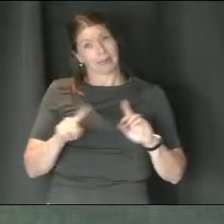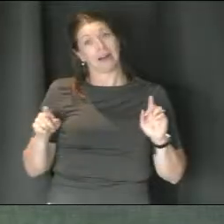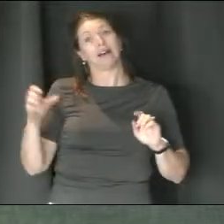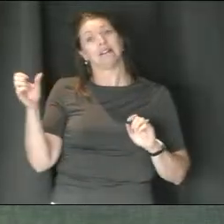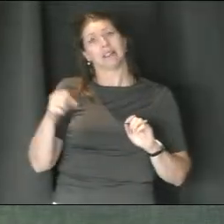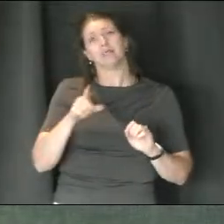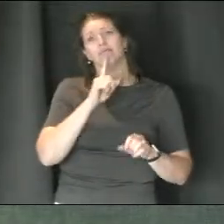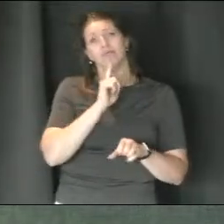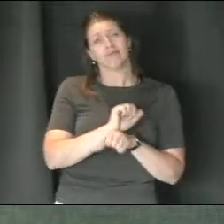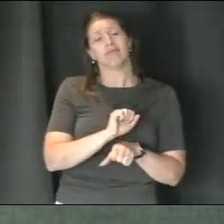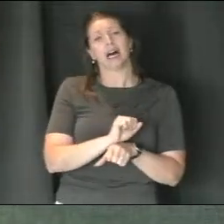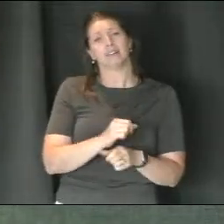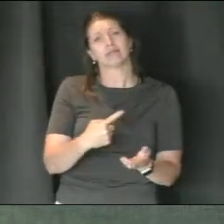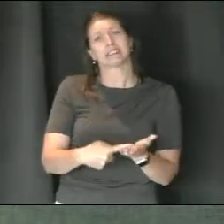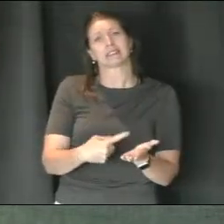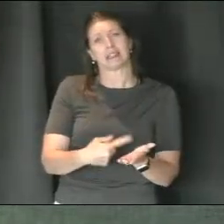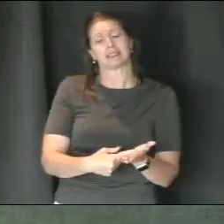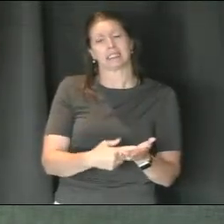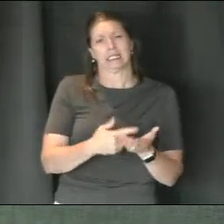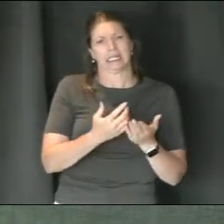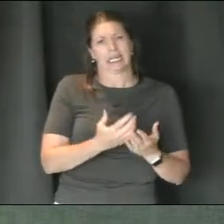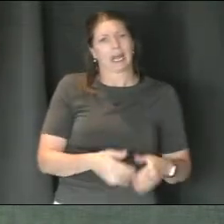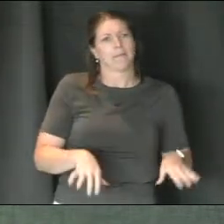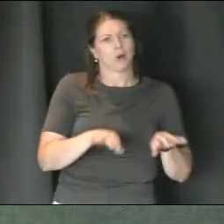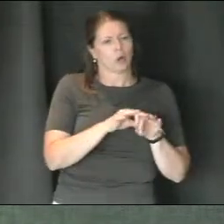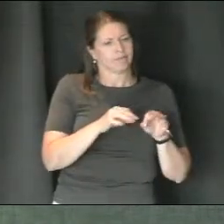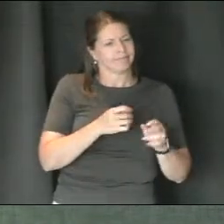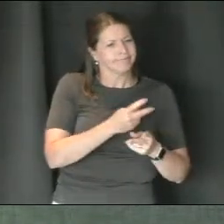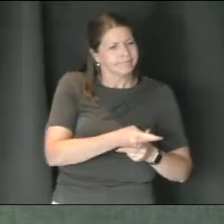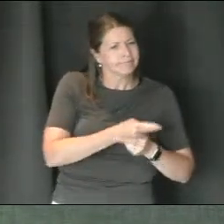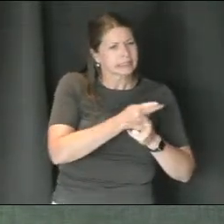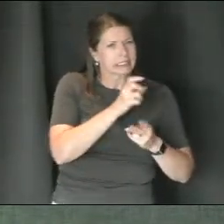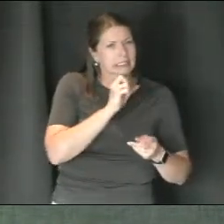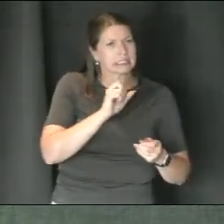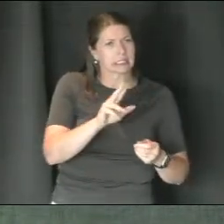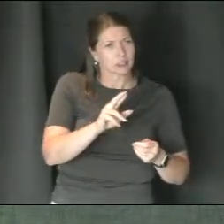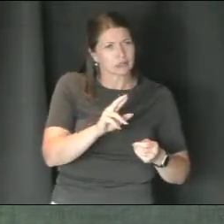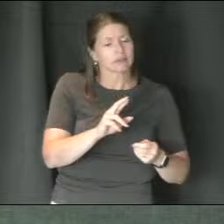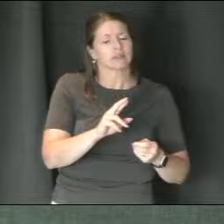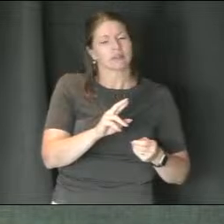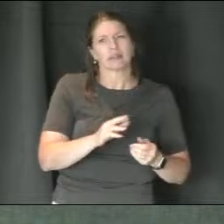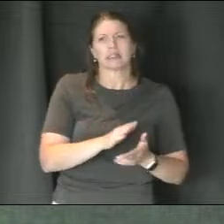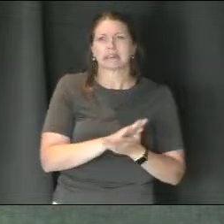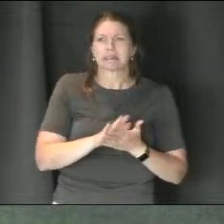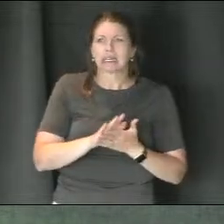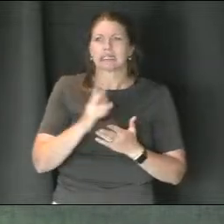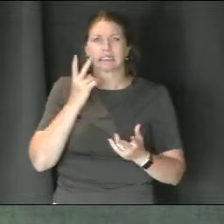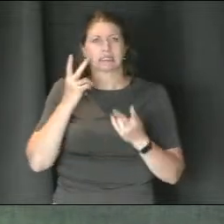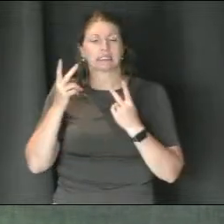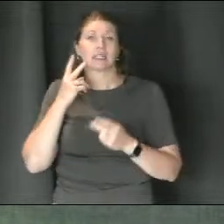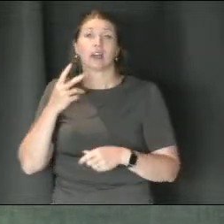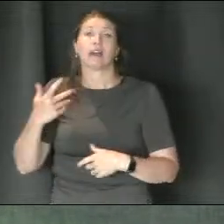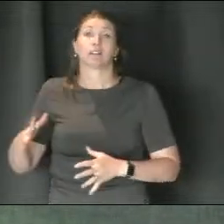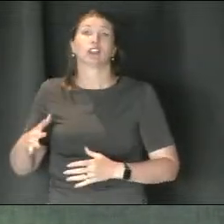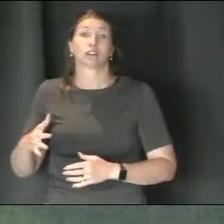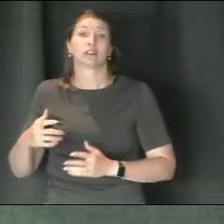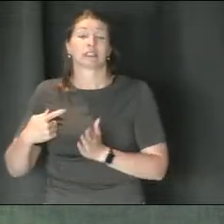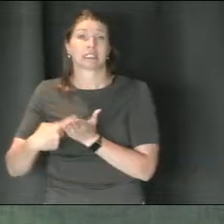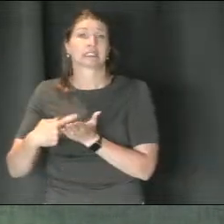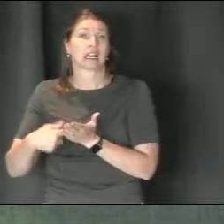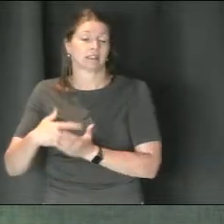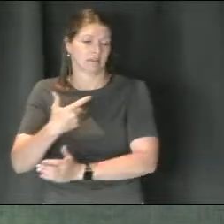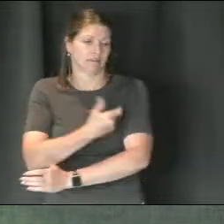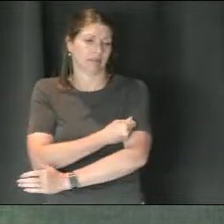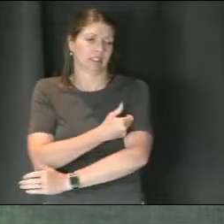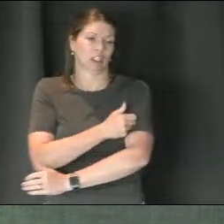important it is to look after our seniors in this province and to continue to hear from them, and things like shingles. I mean, we did listen to groups like the 50